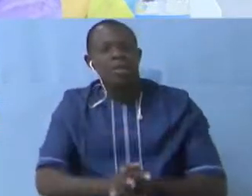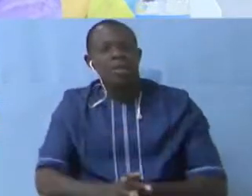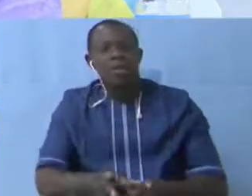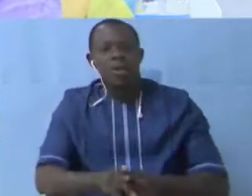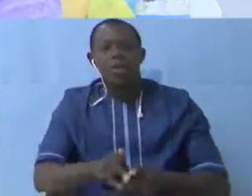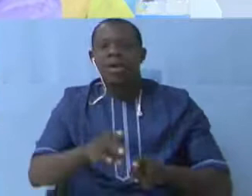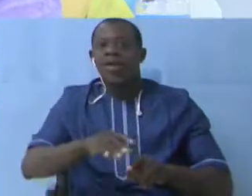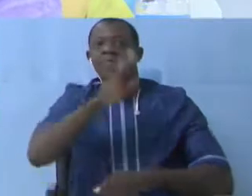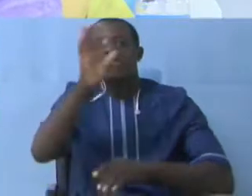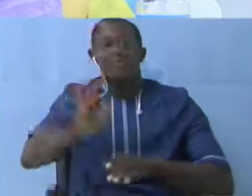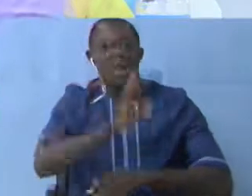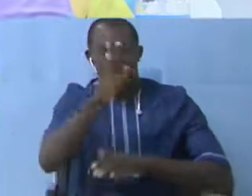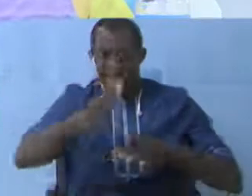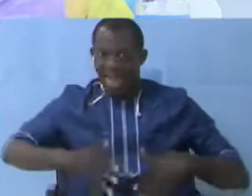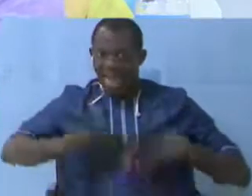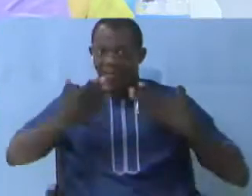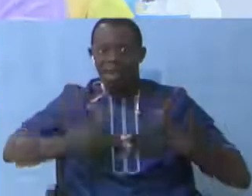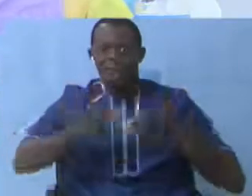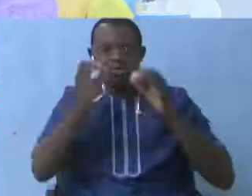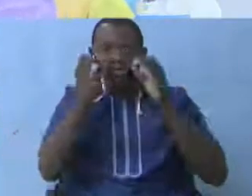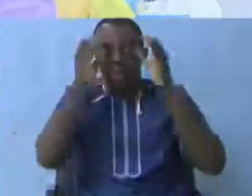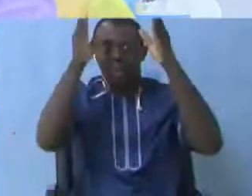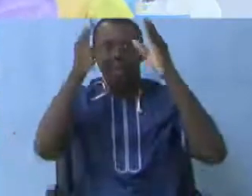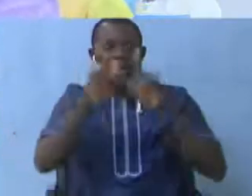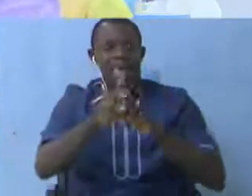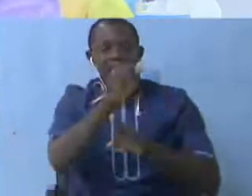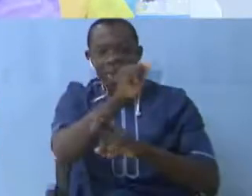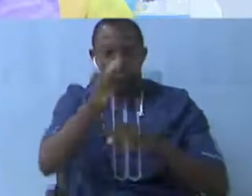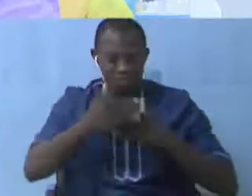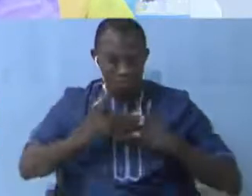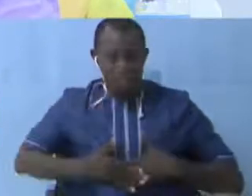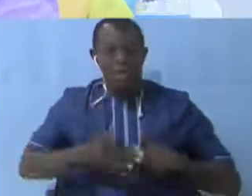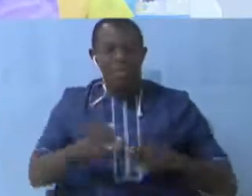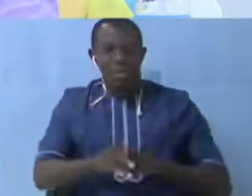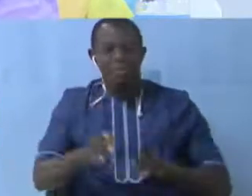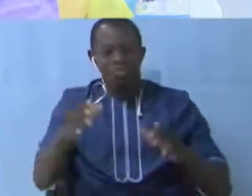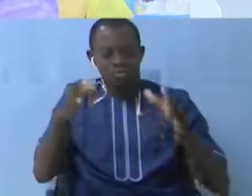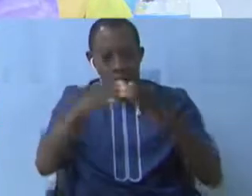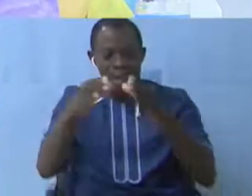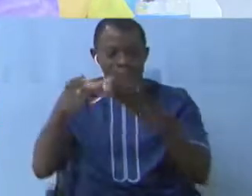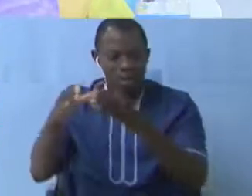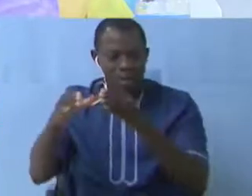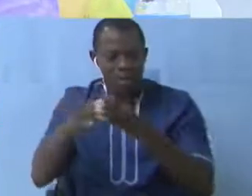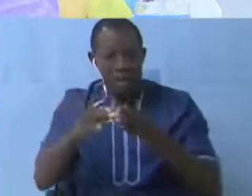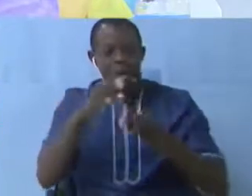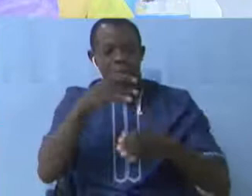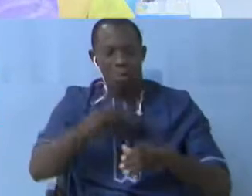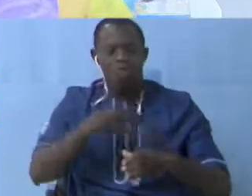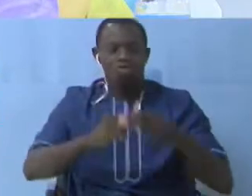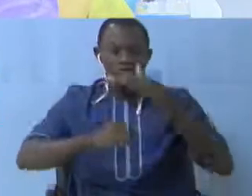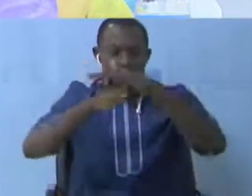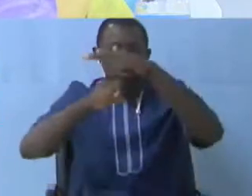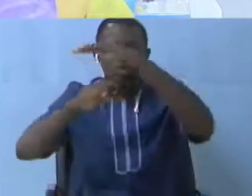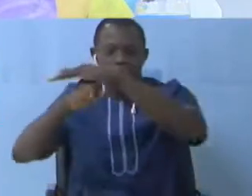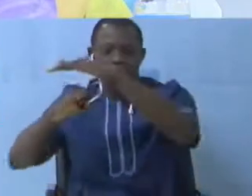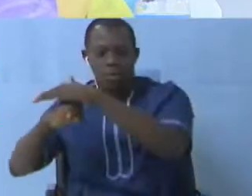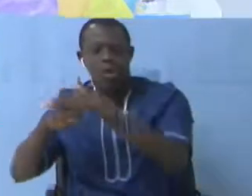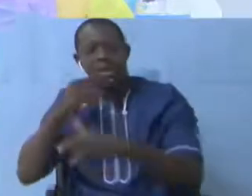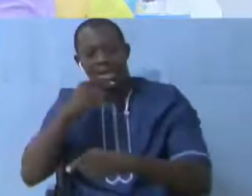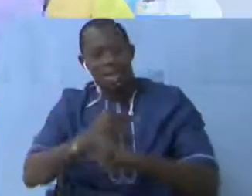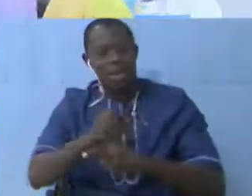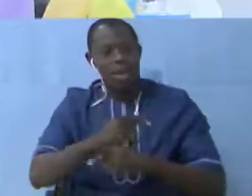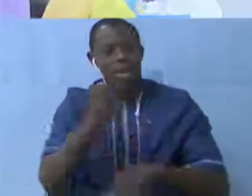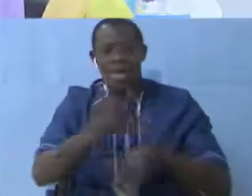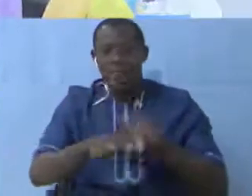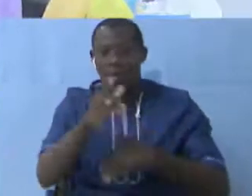pleasant surprise. So everybody mobilized across the world to support the Gambia. ñu bari ñëpp kenn mësuta foo ndax Gambia Yaya